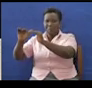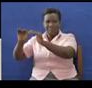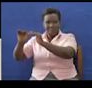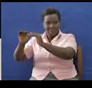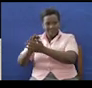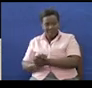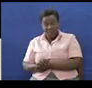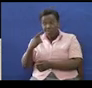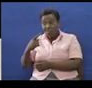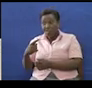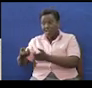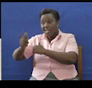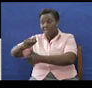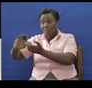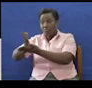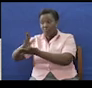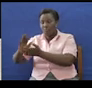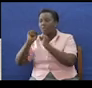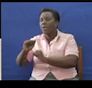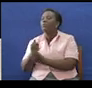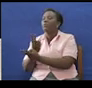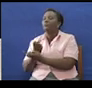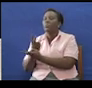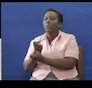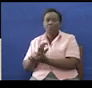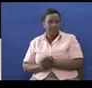filled again and you take water. So if you